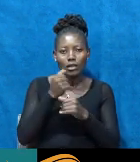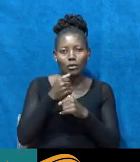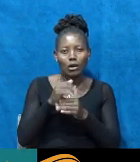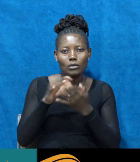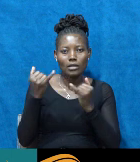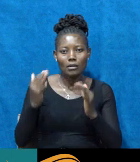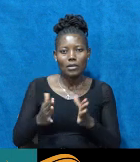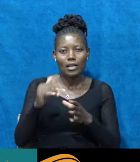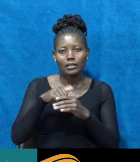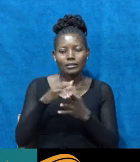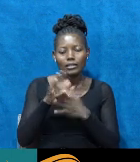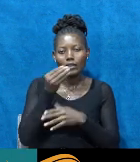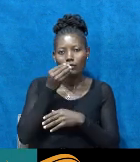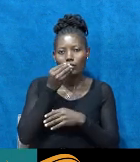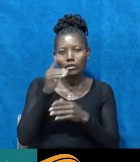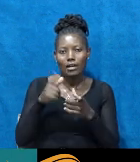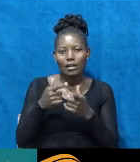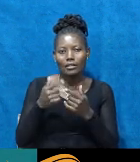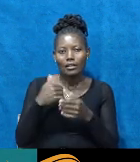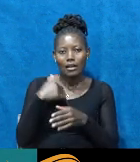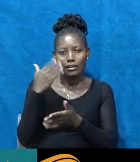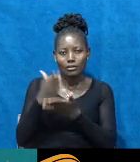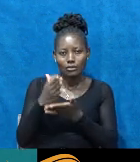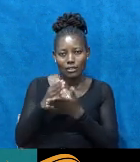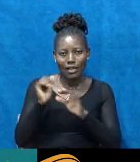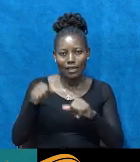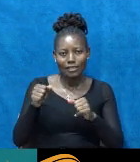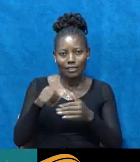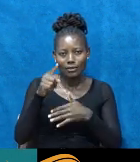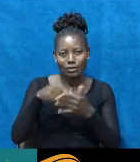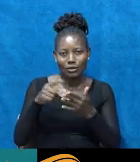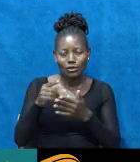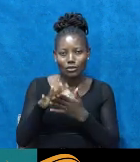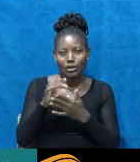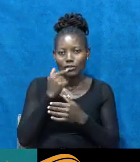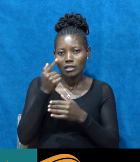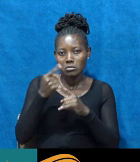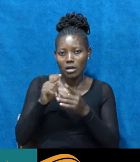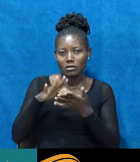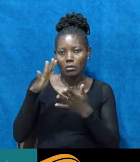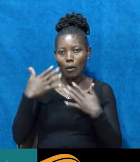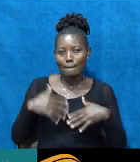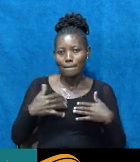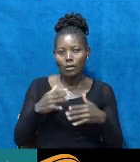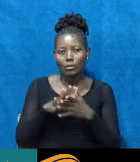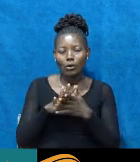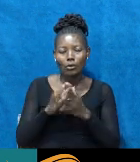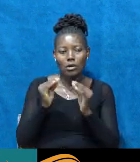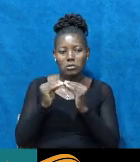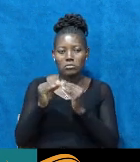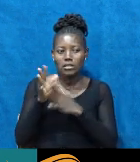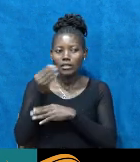athletes in the nutrition field as well. And yes, I totally agree with what you have raised, that most people will approach nutritionists